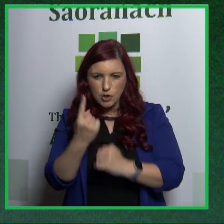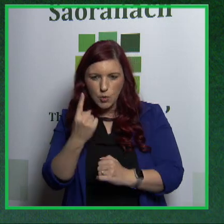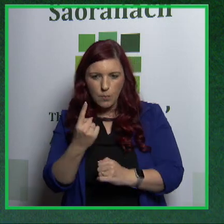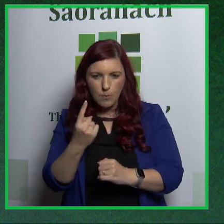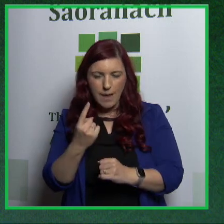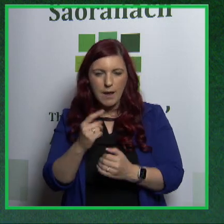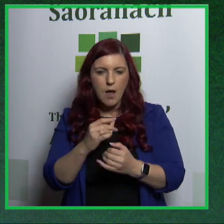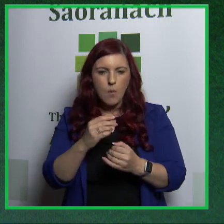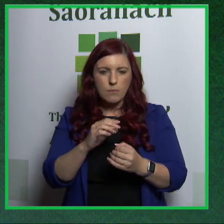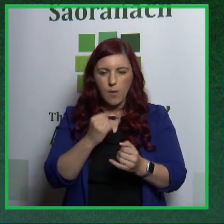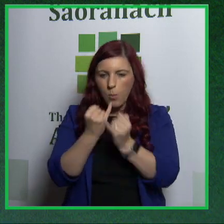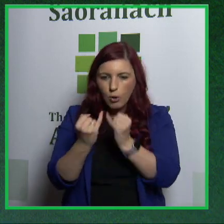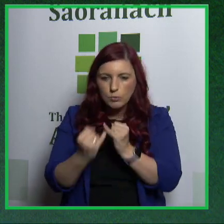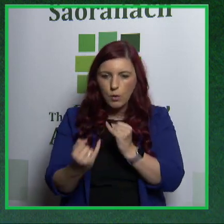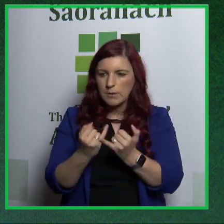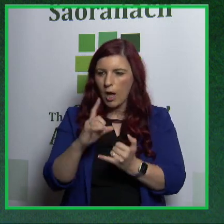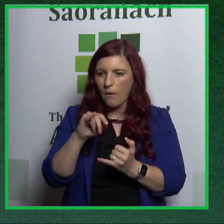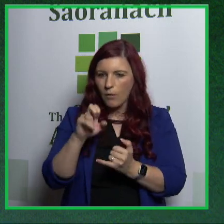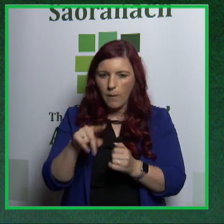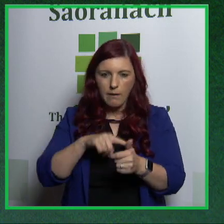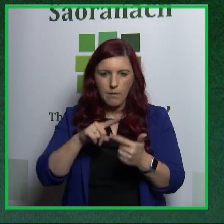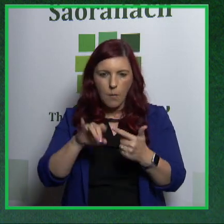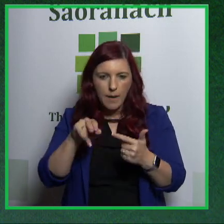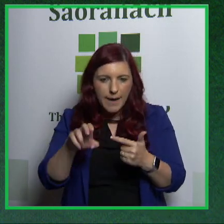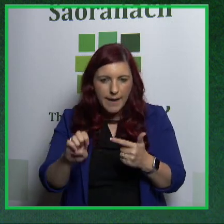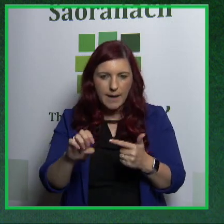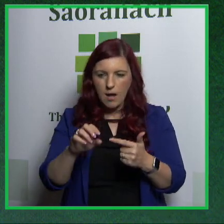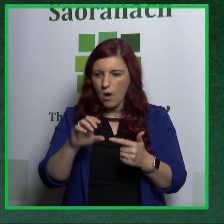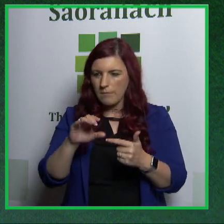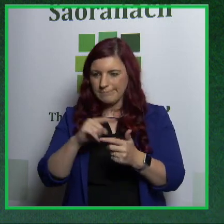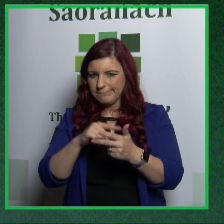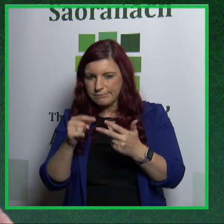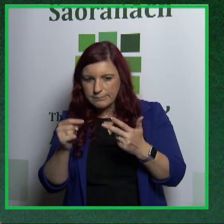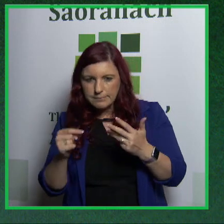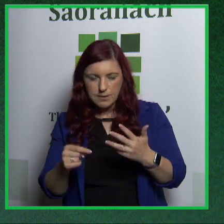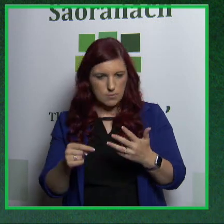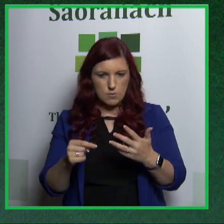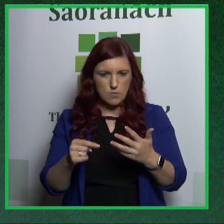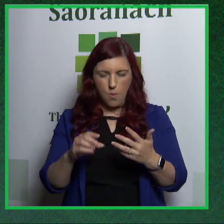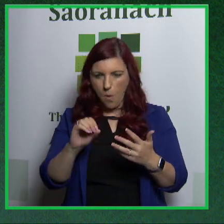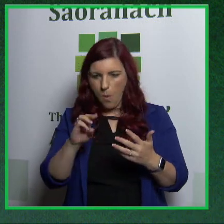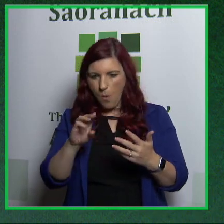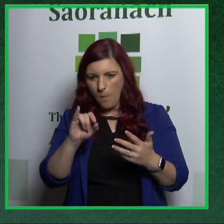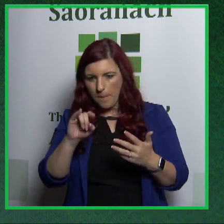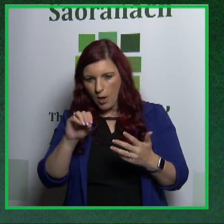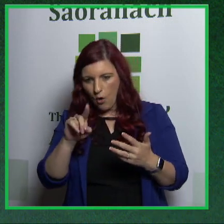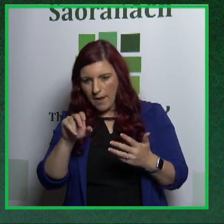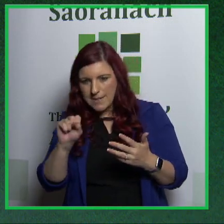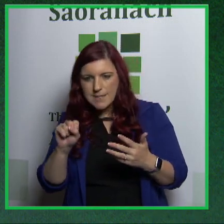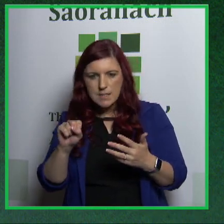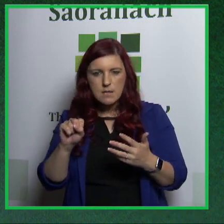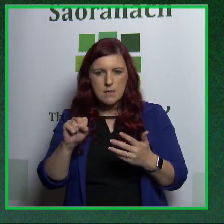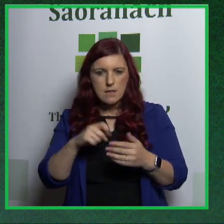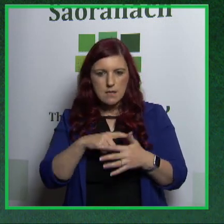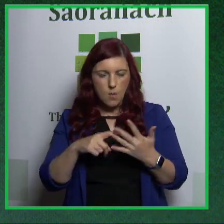Like heroin sedated people. You know, a kind of Lord, now you're moving into cocaine. Heroin is an opioid. Cocaine is